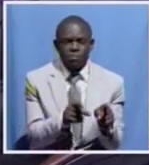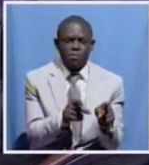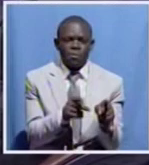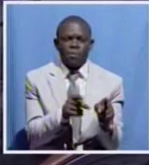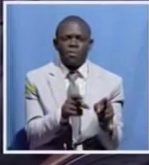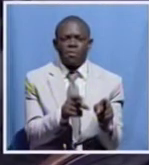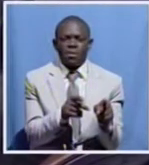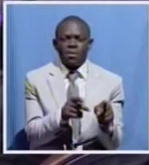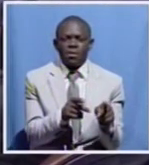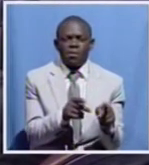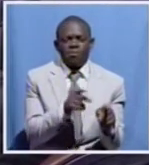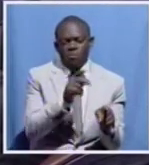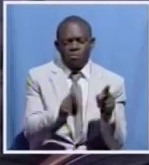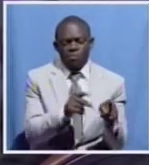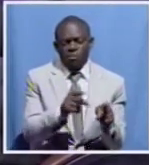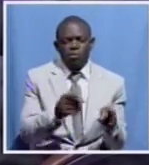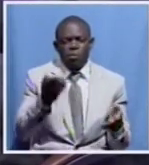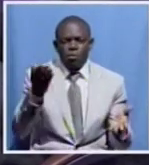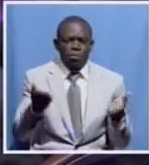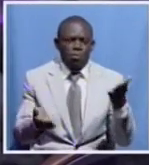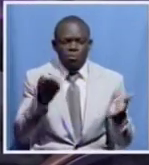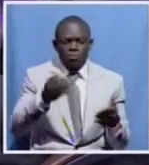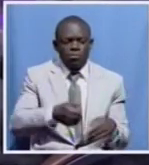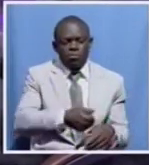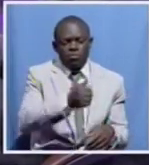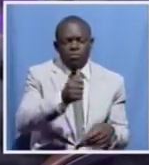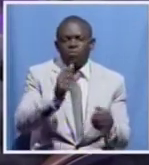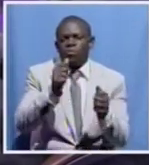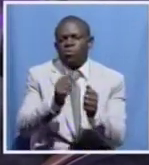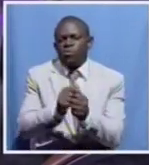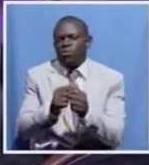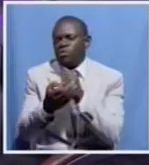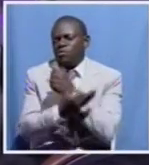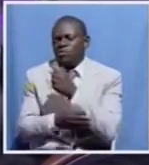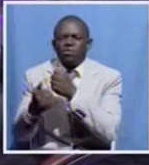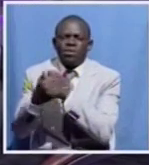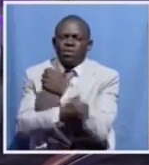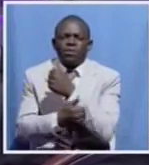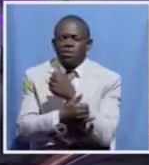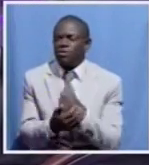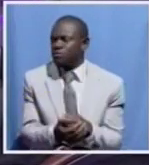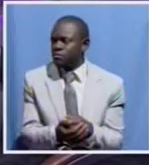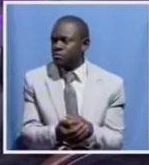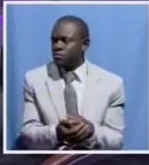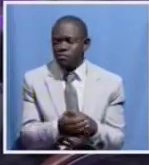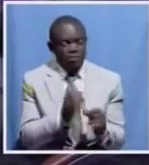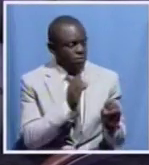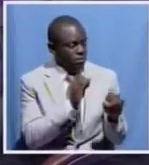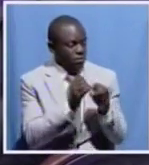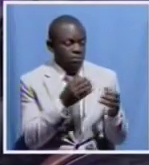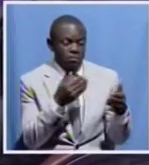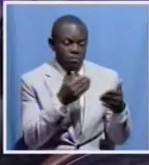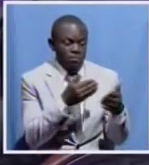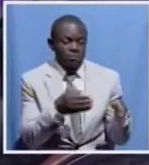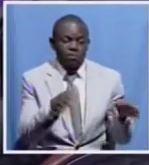an alien yardstick instead of using our own yardstick. Local yardstick. Yeah. Now, as we wind down the interview, I'll ask you two questions that I'd love you to talk